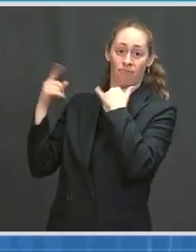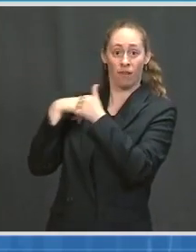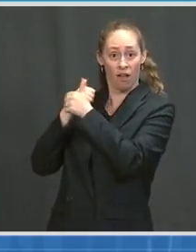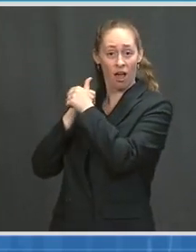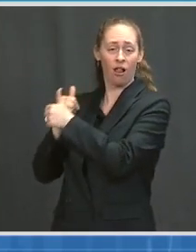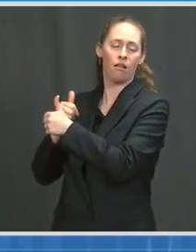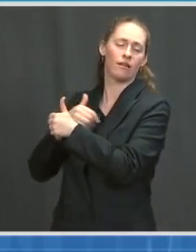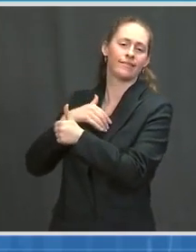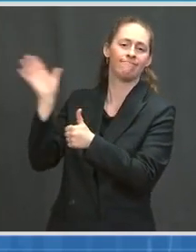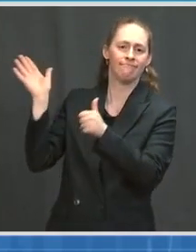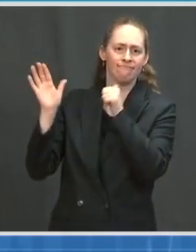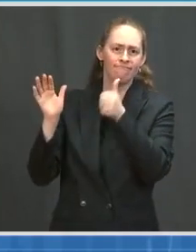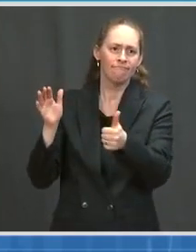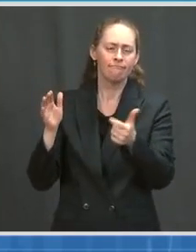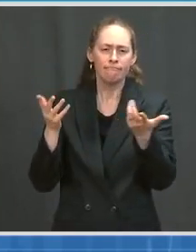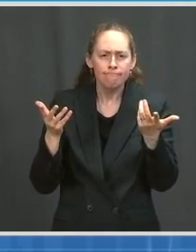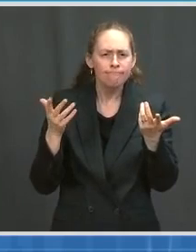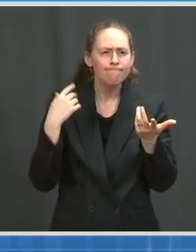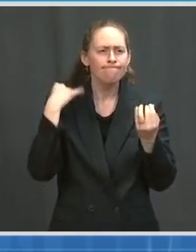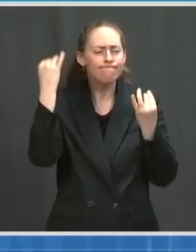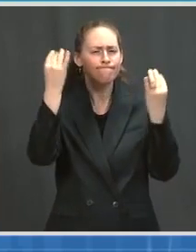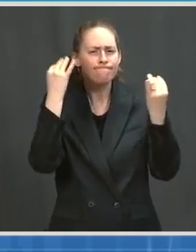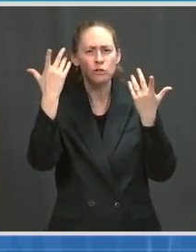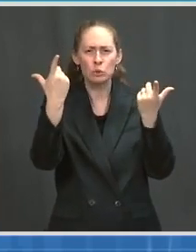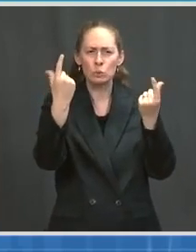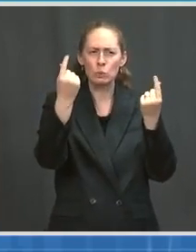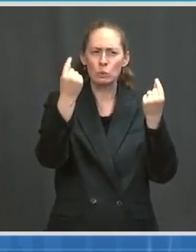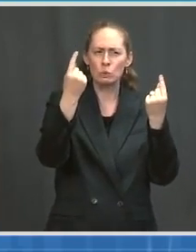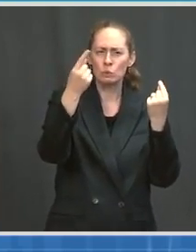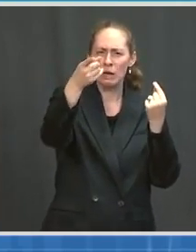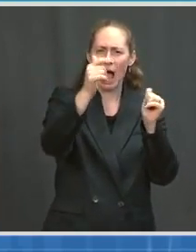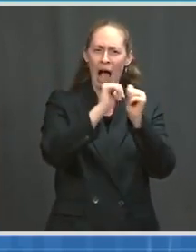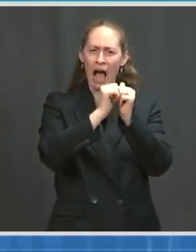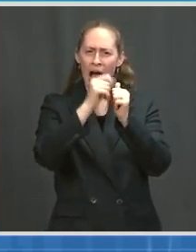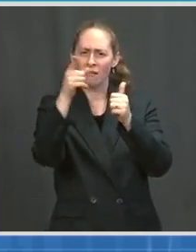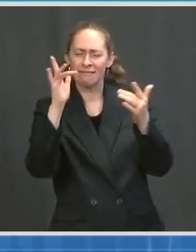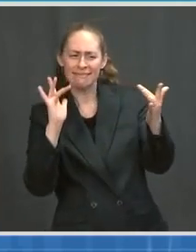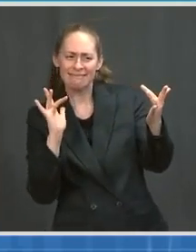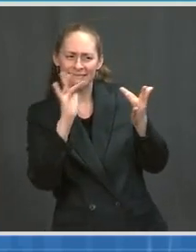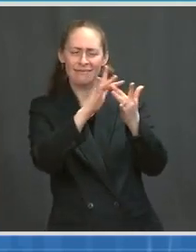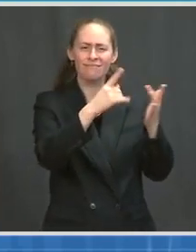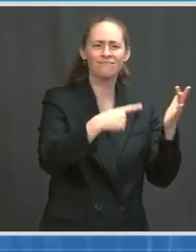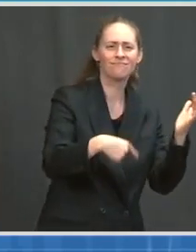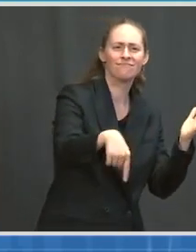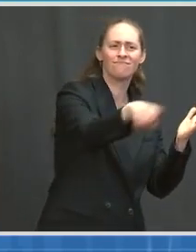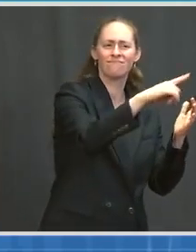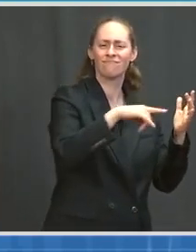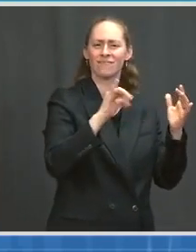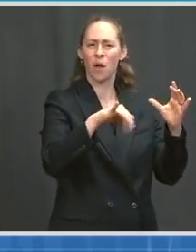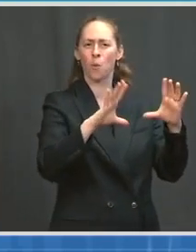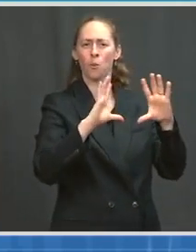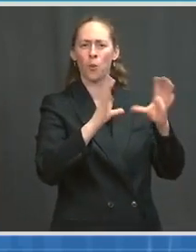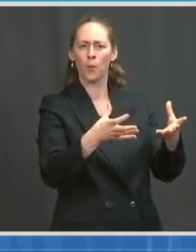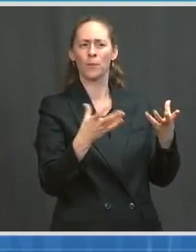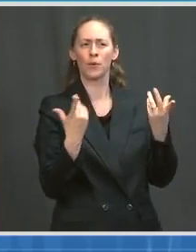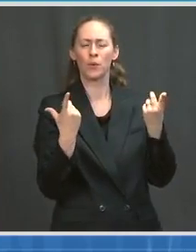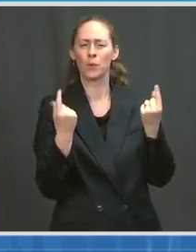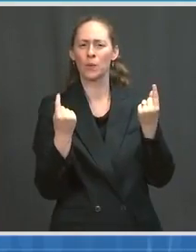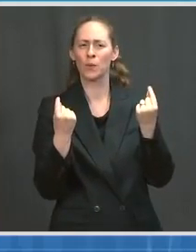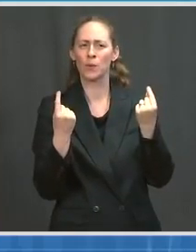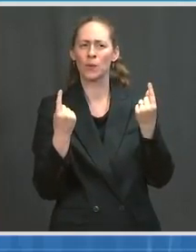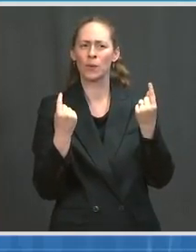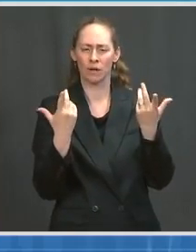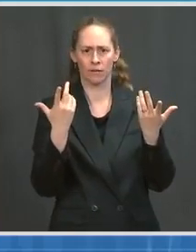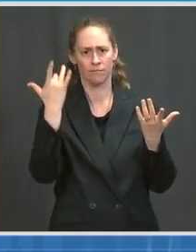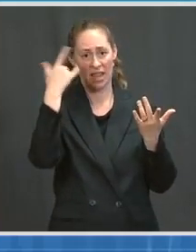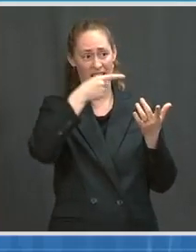has already been done? And is there any concern that they could, be an impediment to reaching something appearing or close